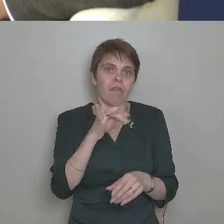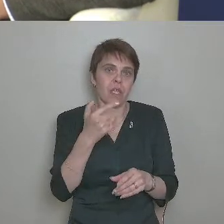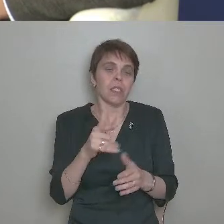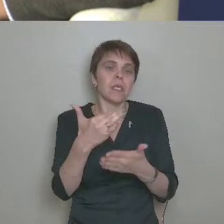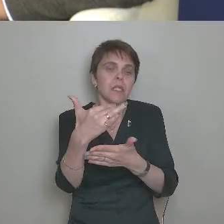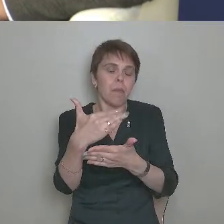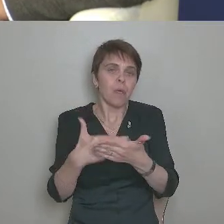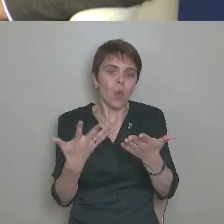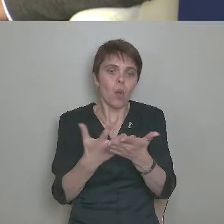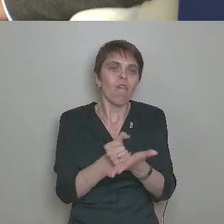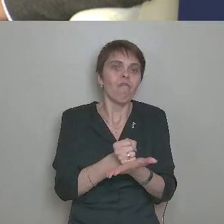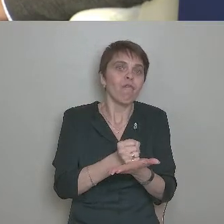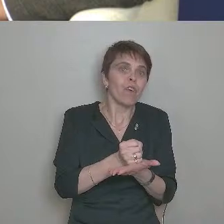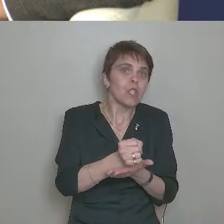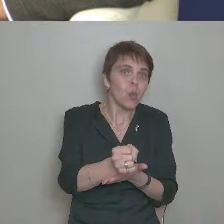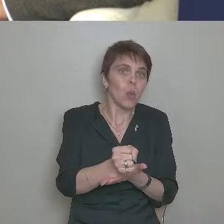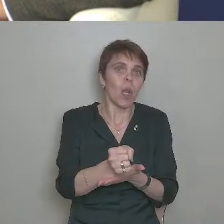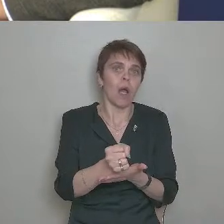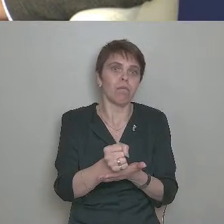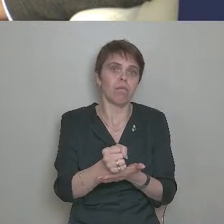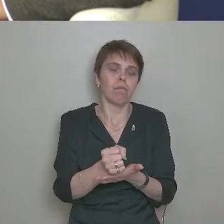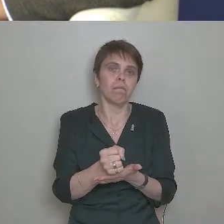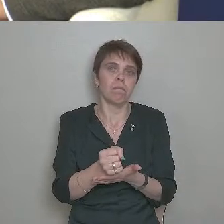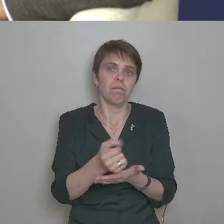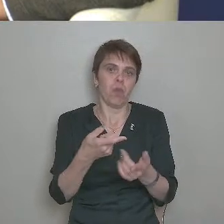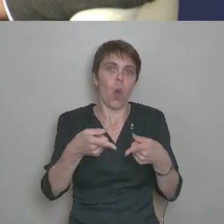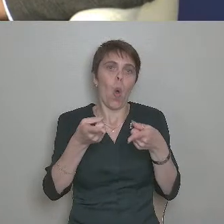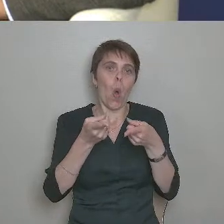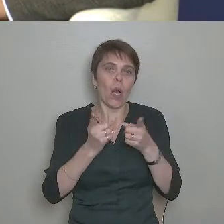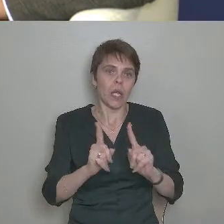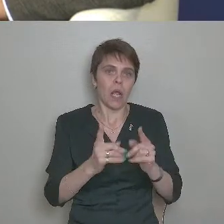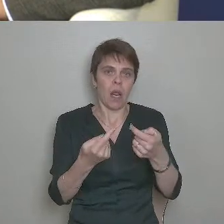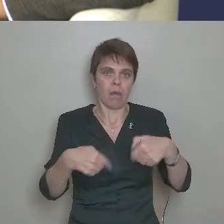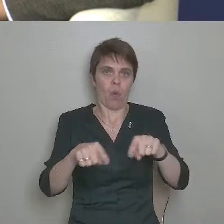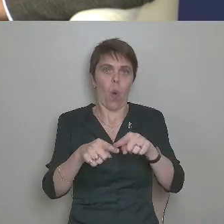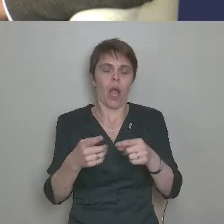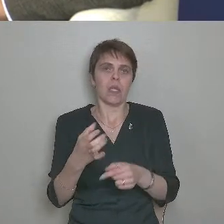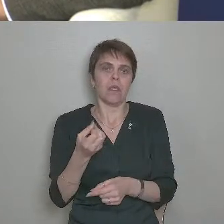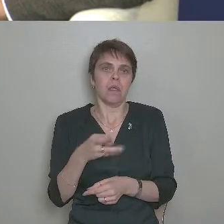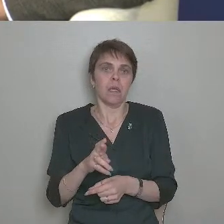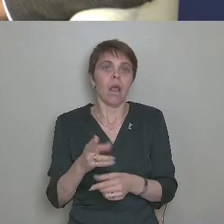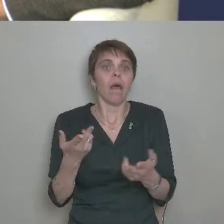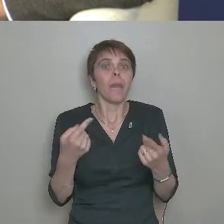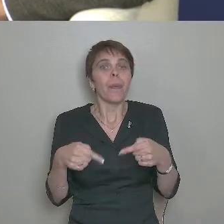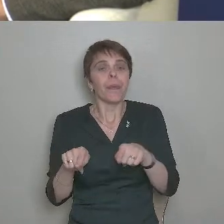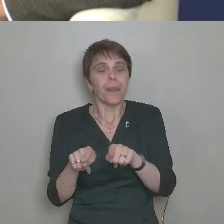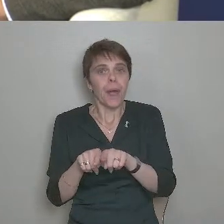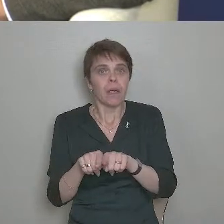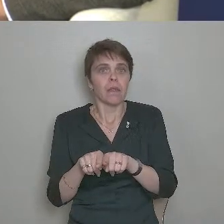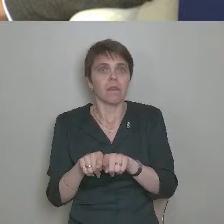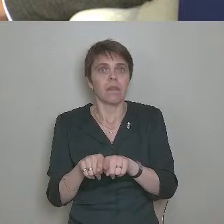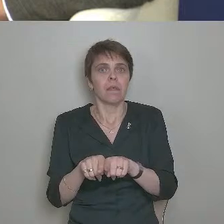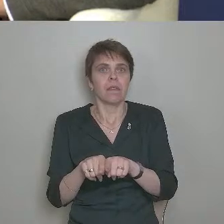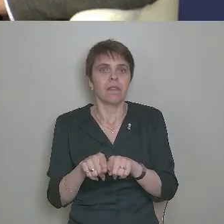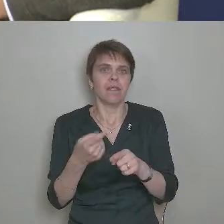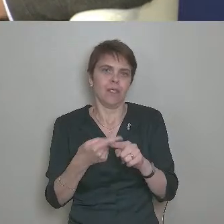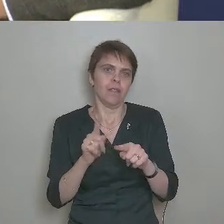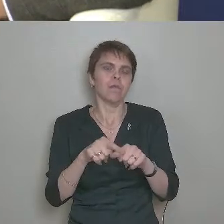the validity of the list that was approved by the regional party organization.